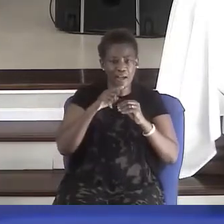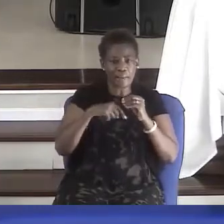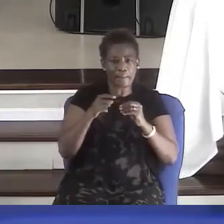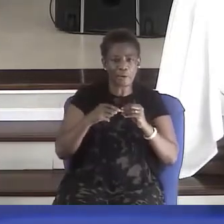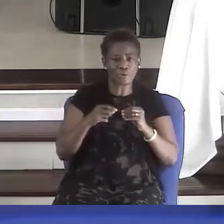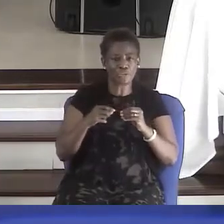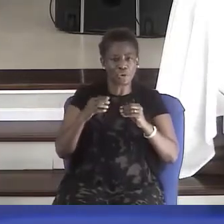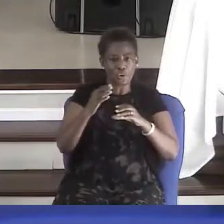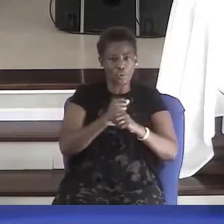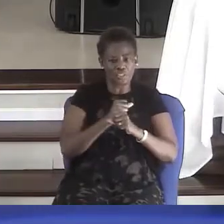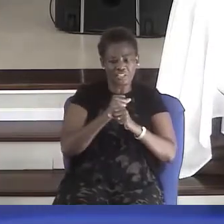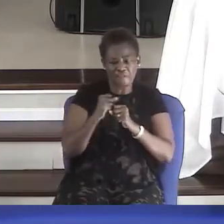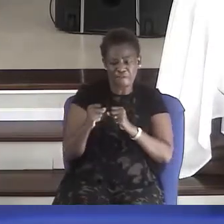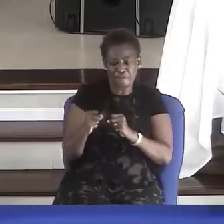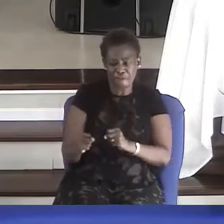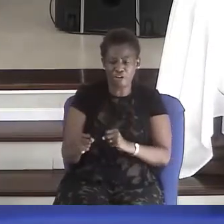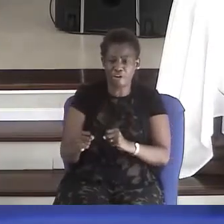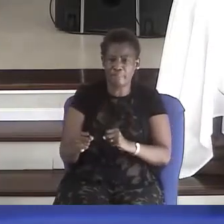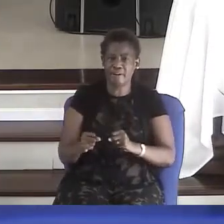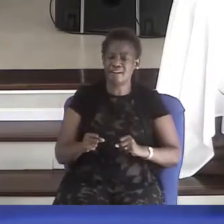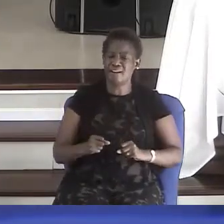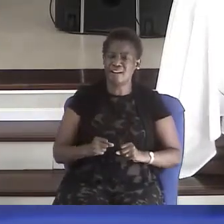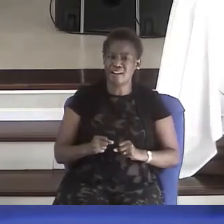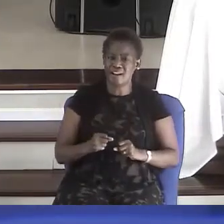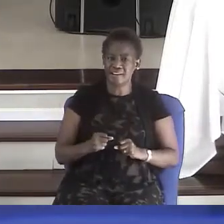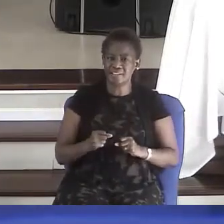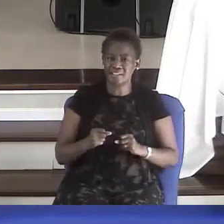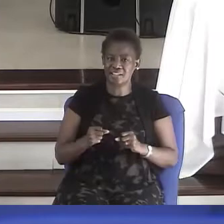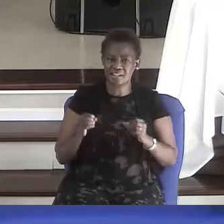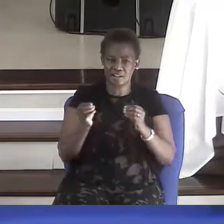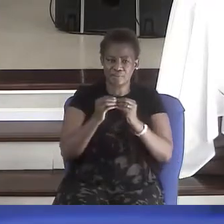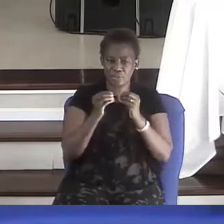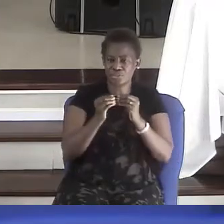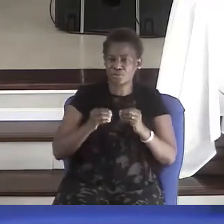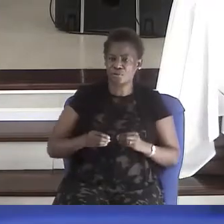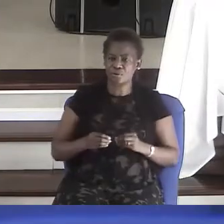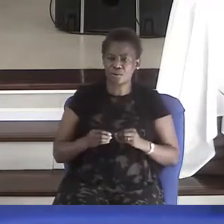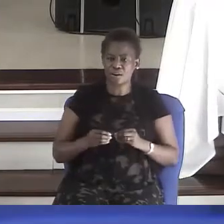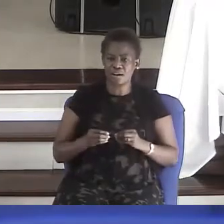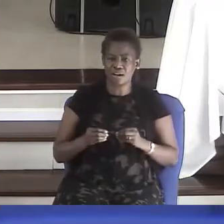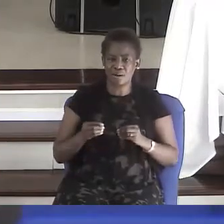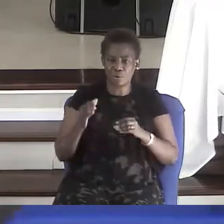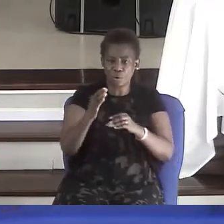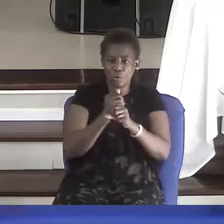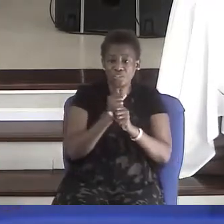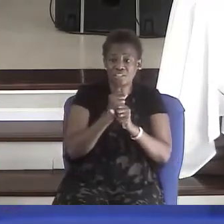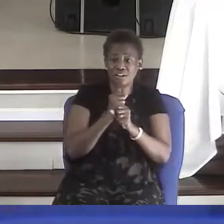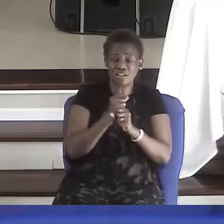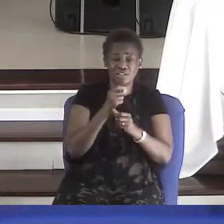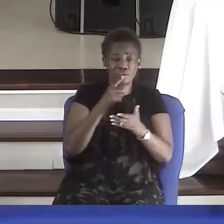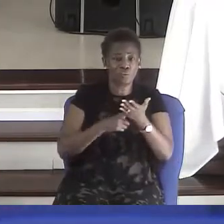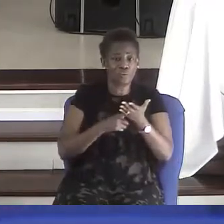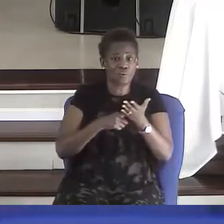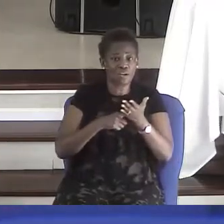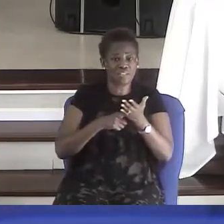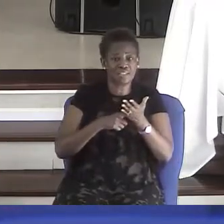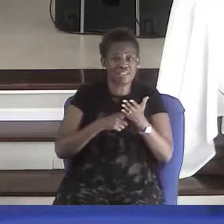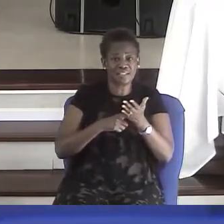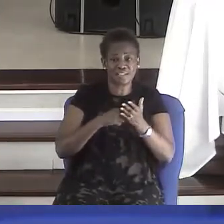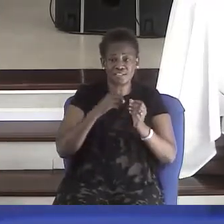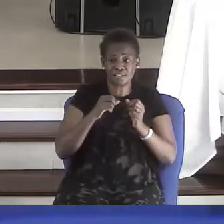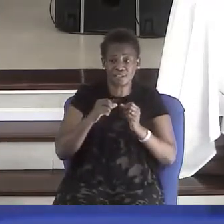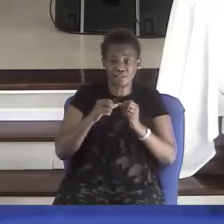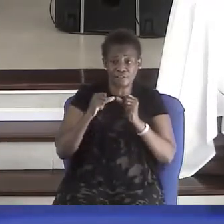And more so, holding on to what is firm. And holding on to what is going to